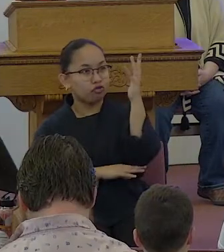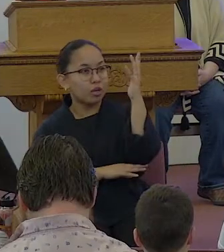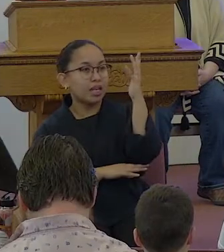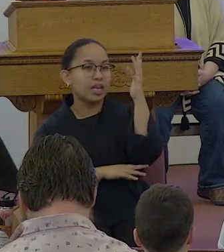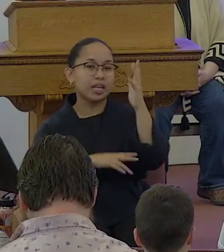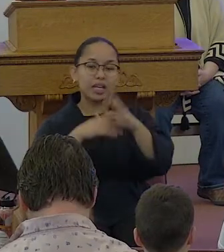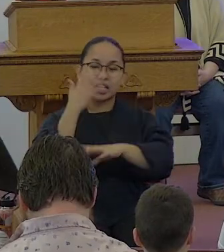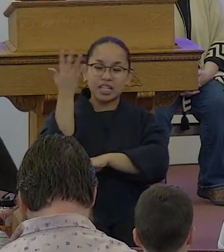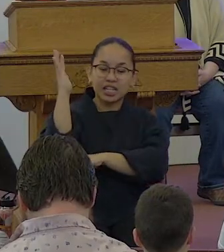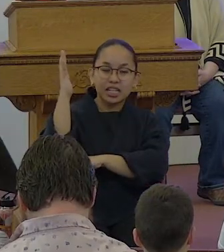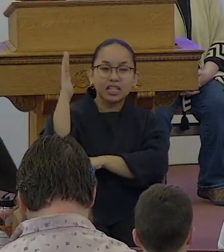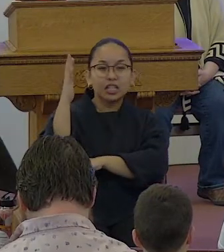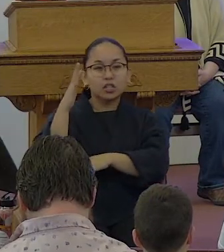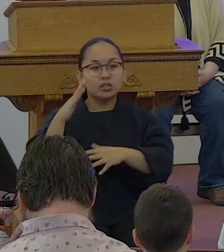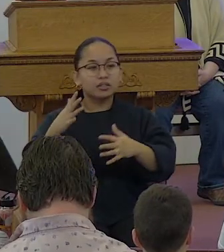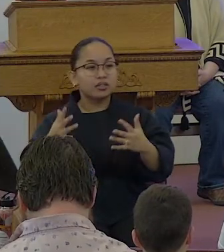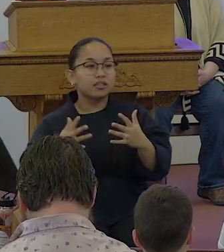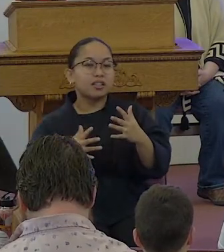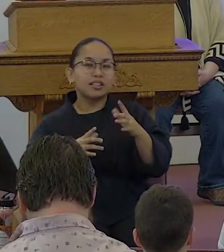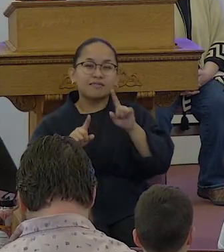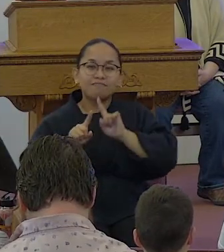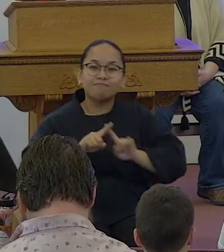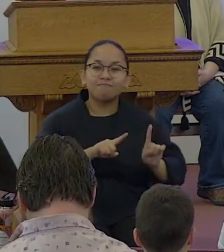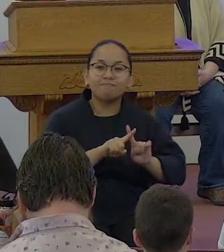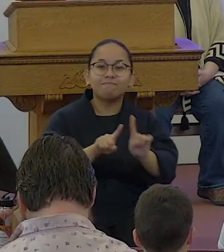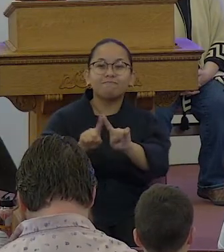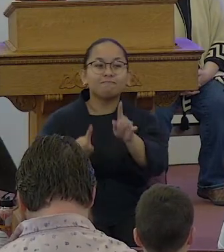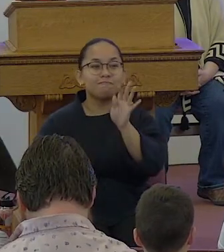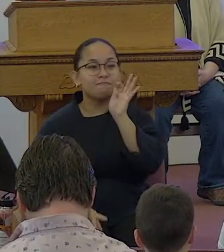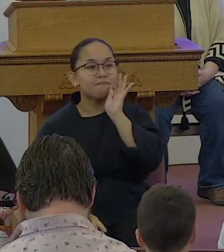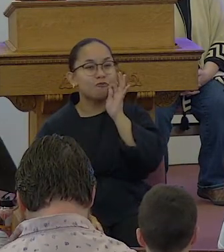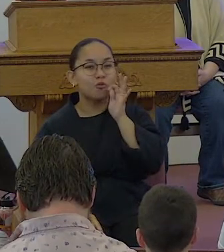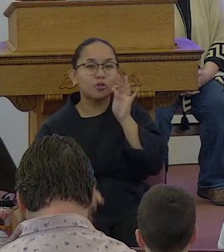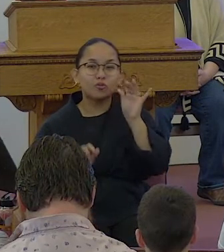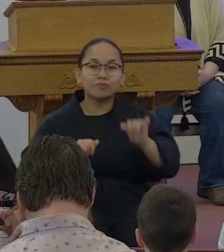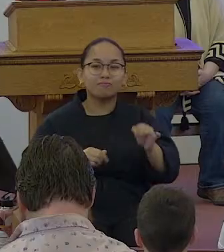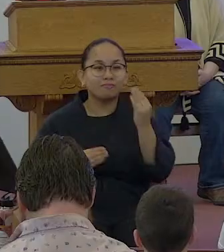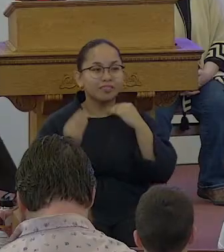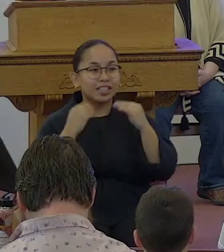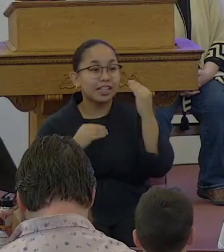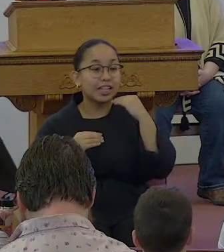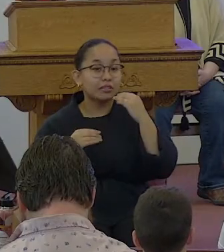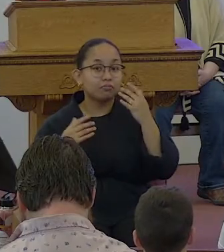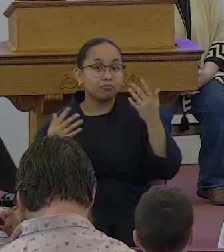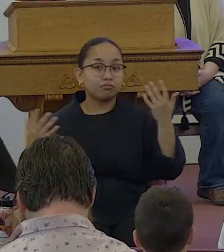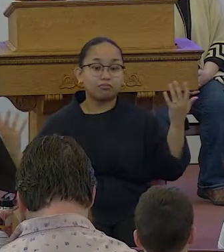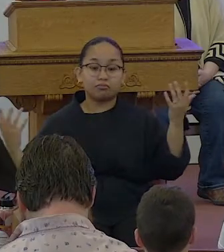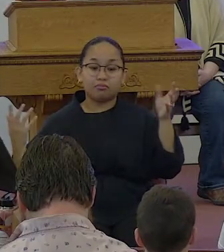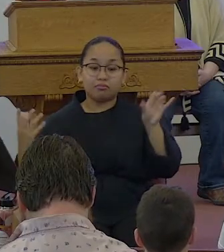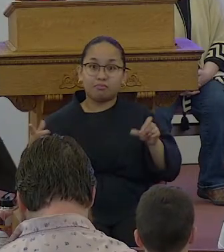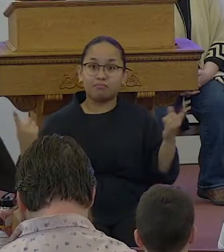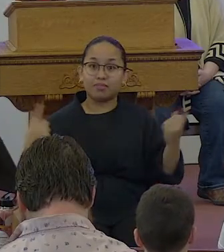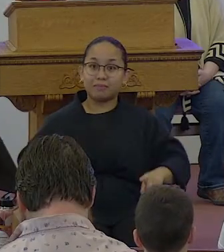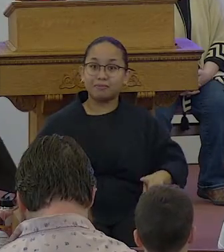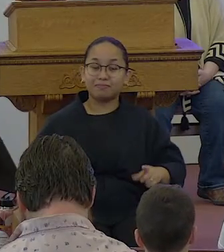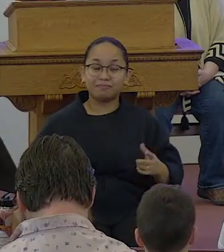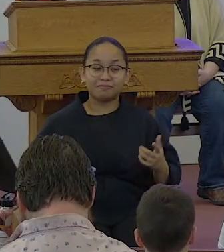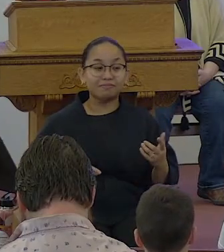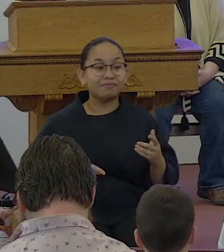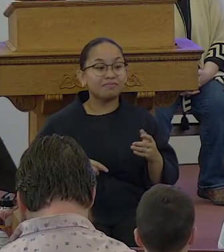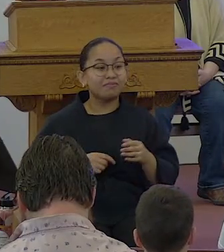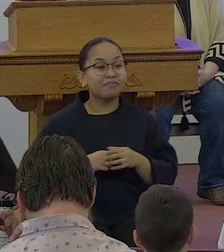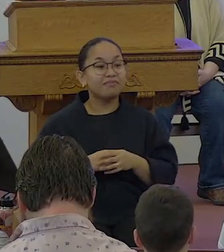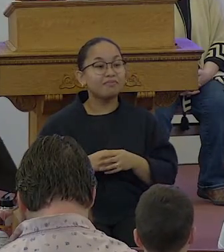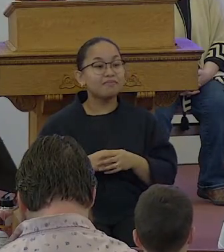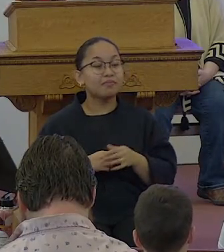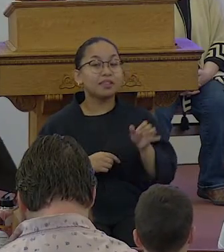hammock, papayas and oranges and boysenberries for eating up. And that's how it was then. Just like Big